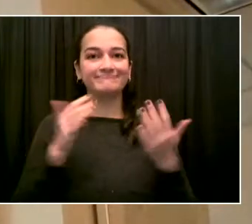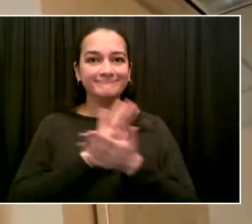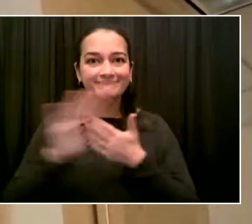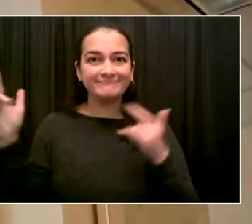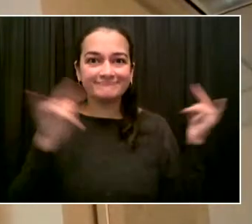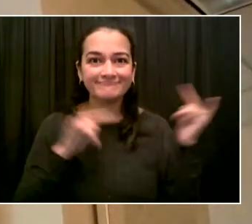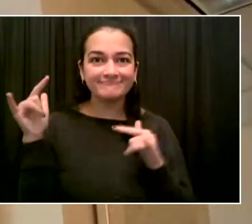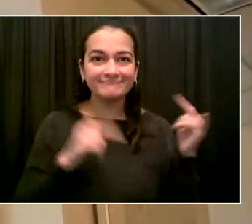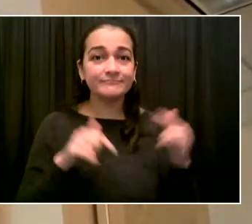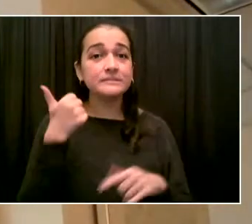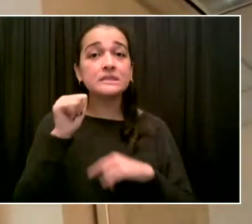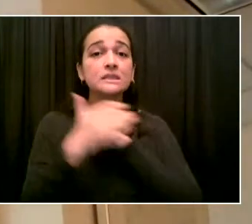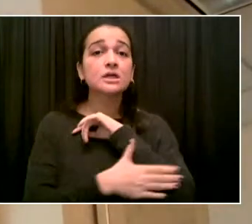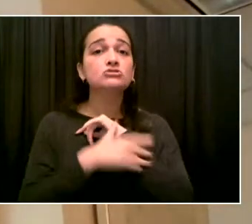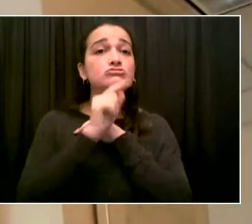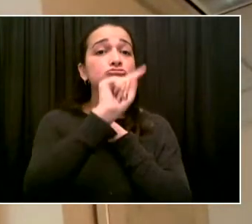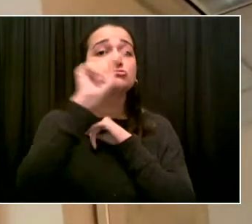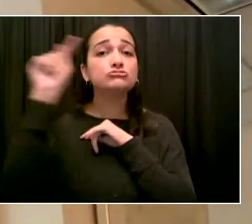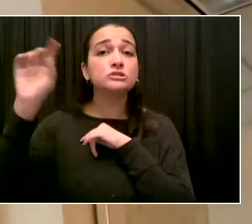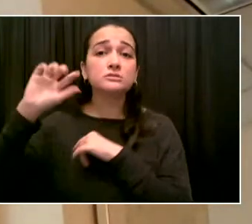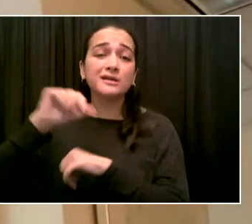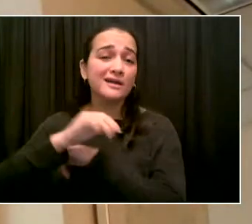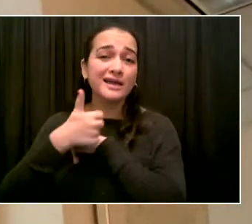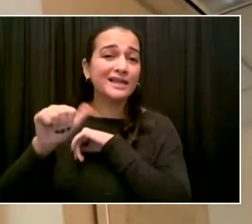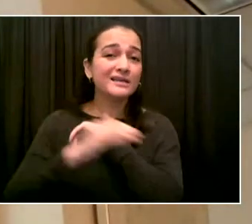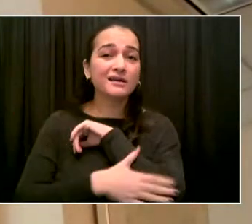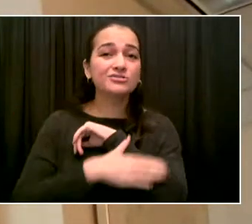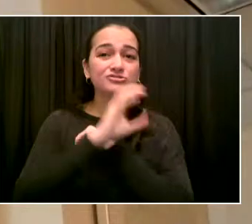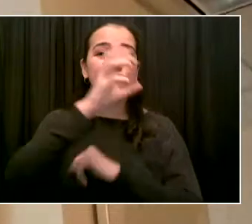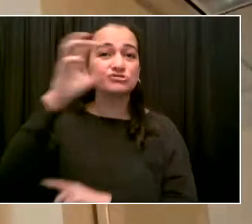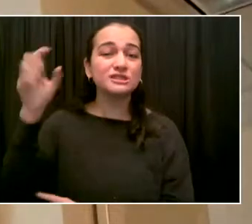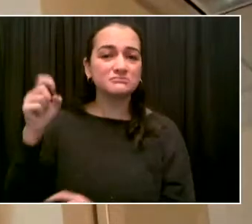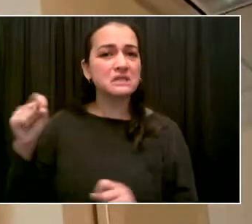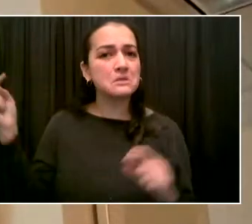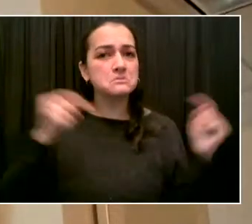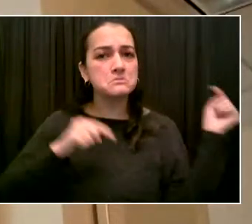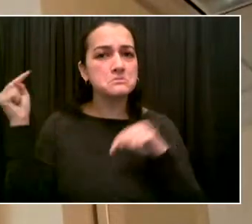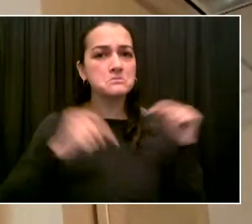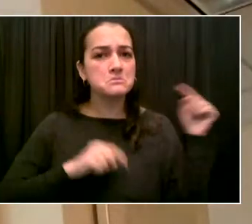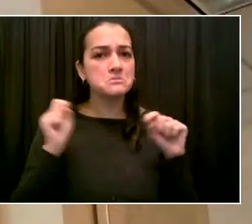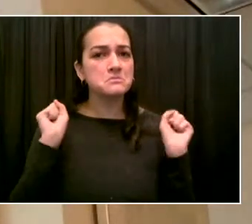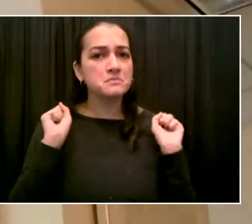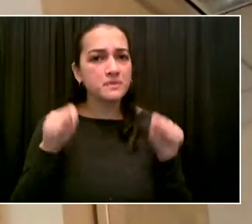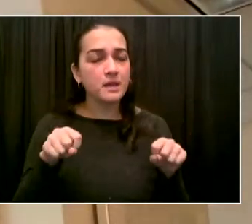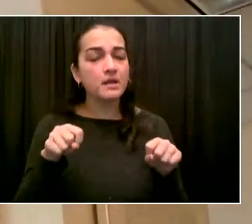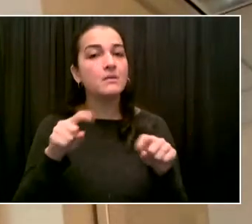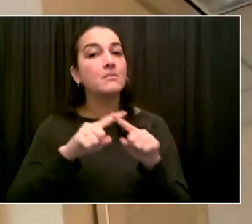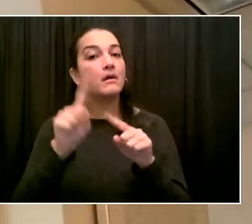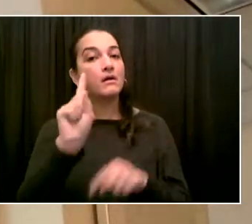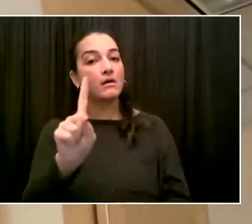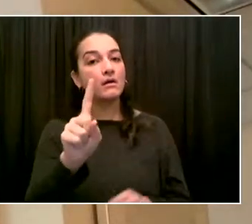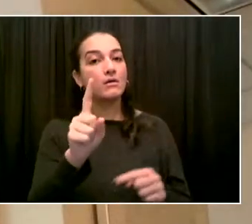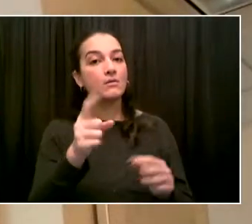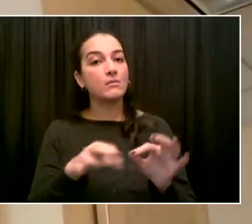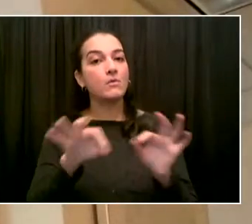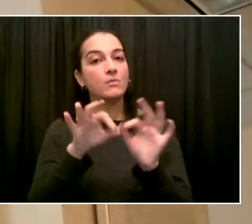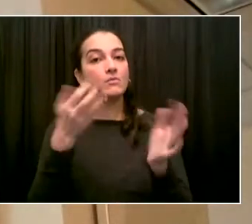a negative COVID test within 3 calendar days of travel. So that's new as of yesterday. And